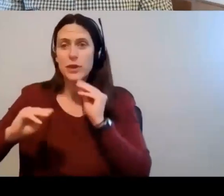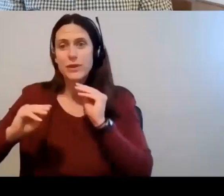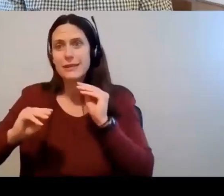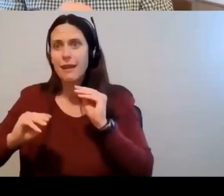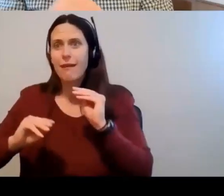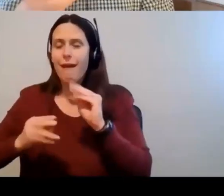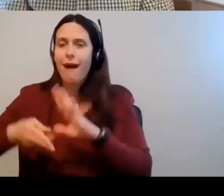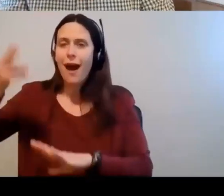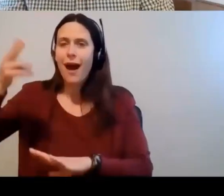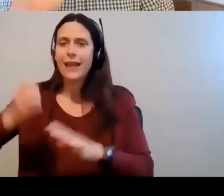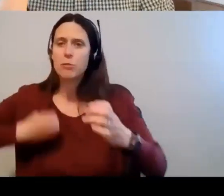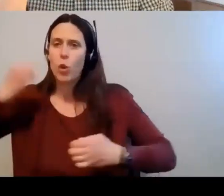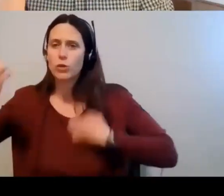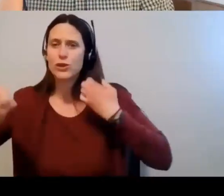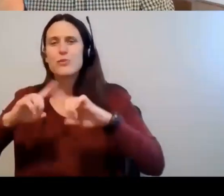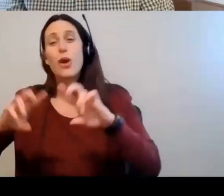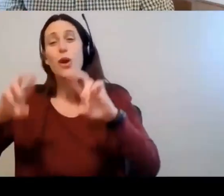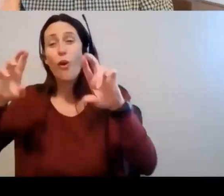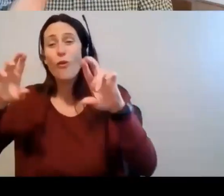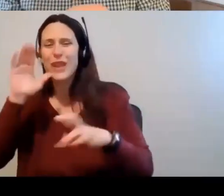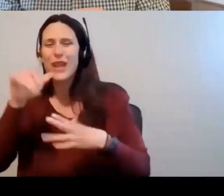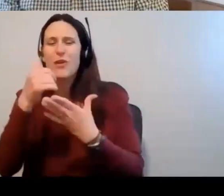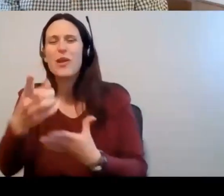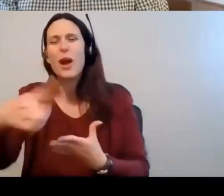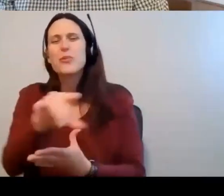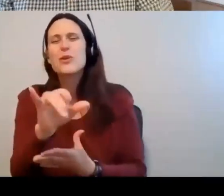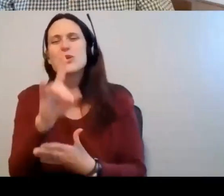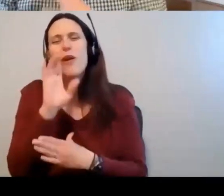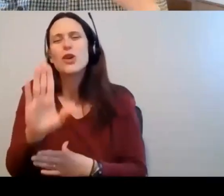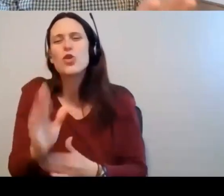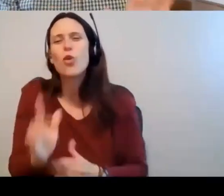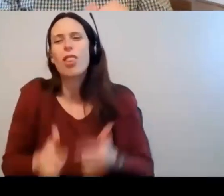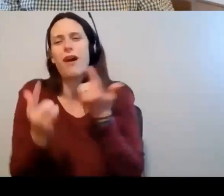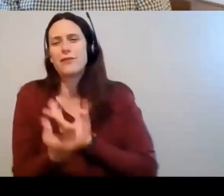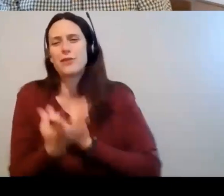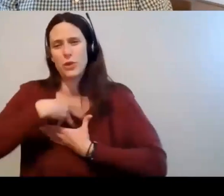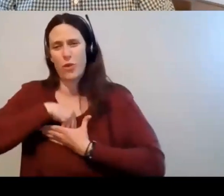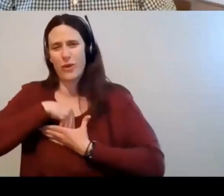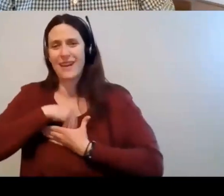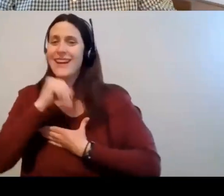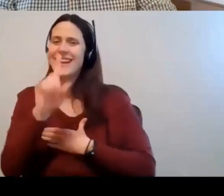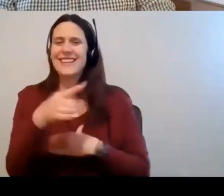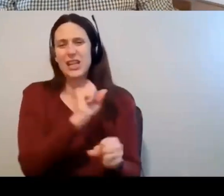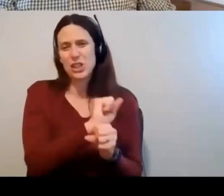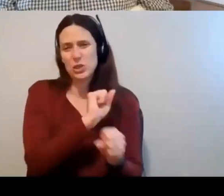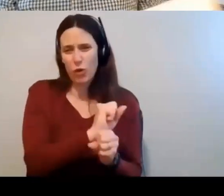that that can also be helpful to some of you as well, to bring into your own lives, not just at work.